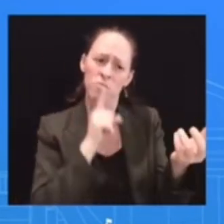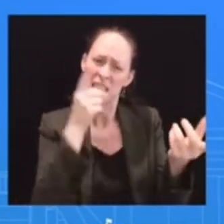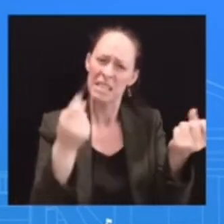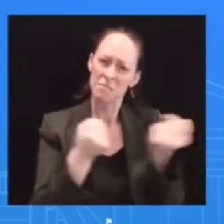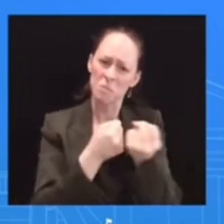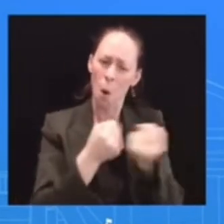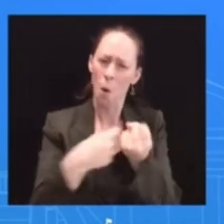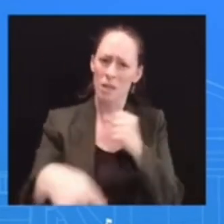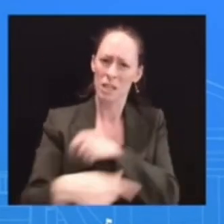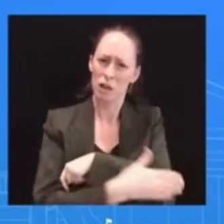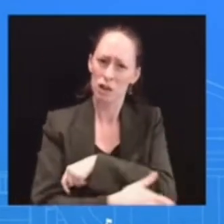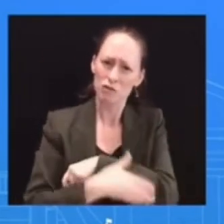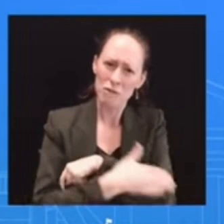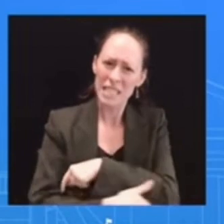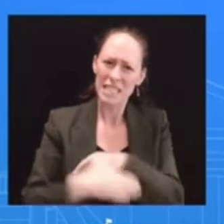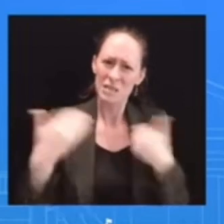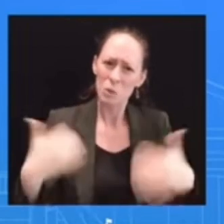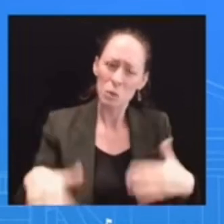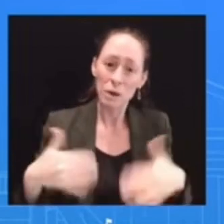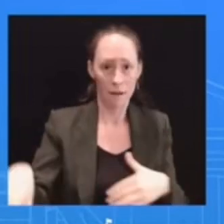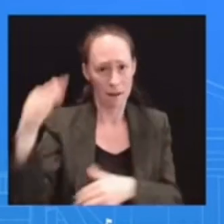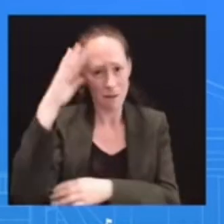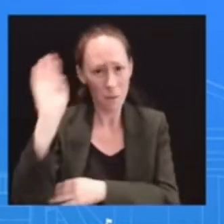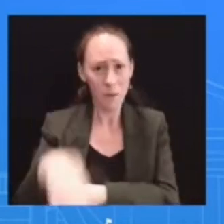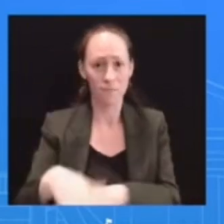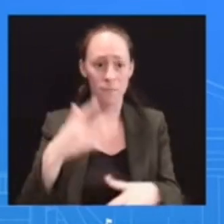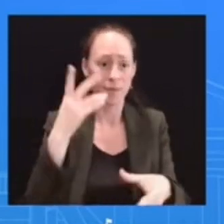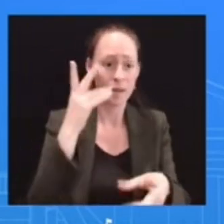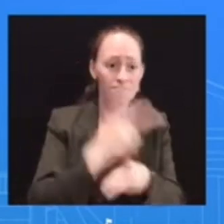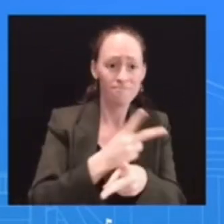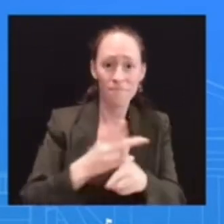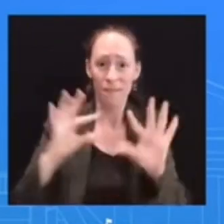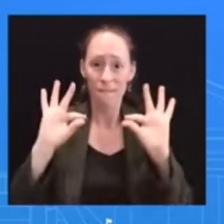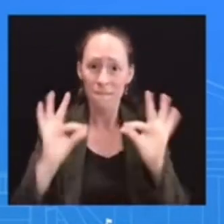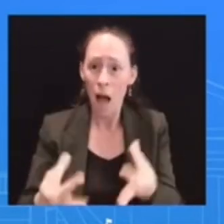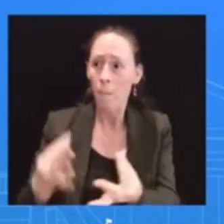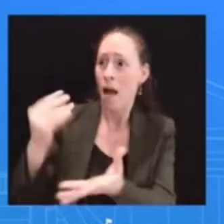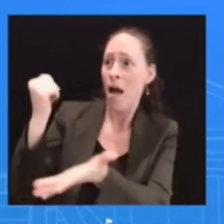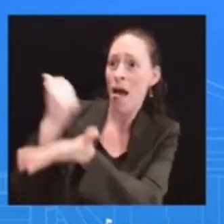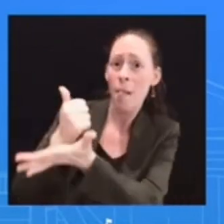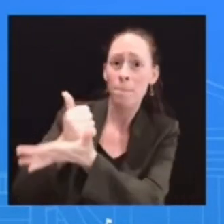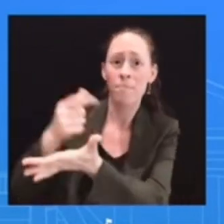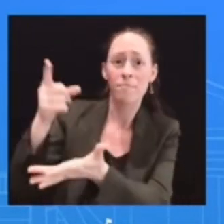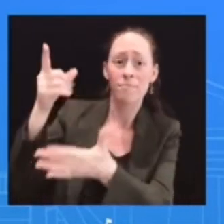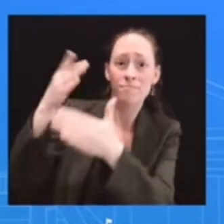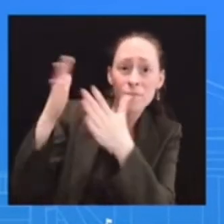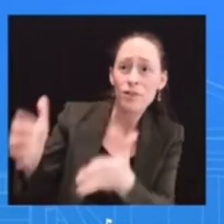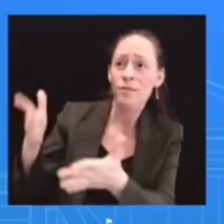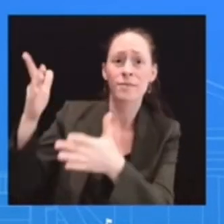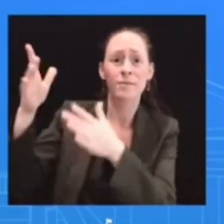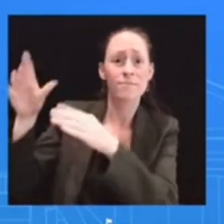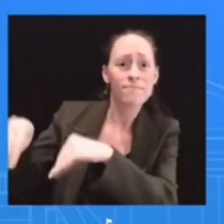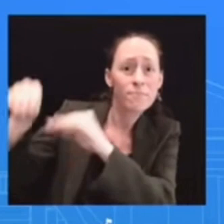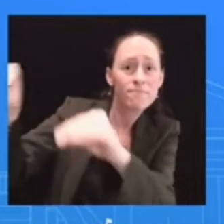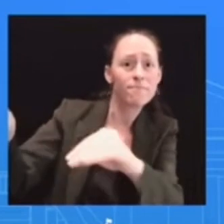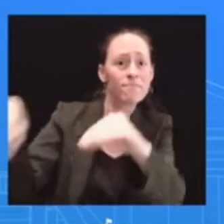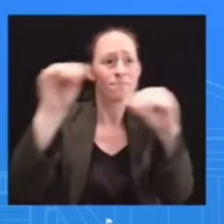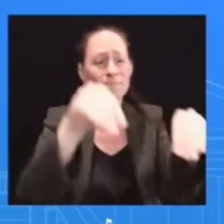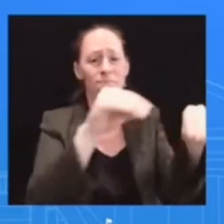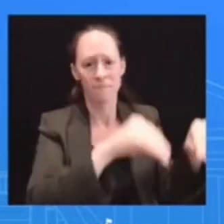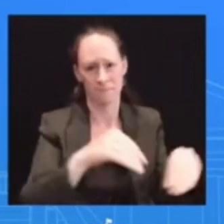and being separated from loved ones." Senator Tuberville from 2021 and 2022 should intervene